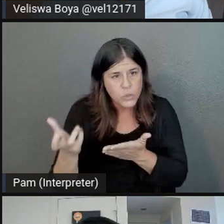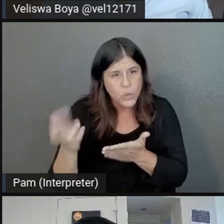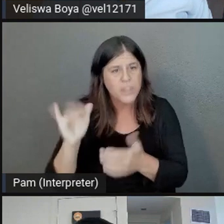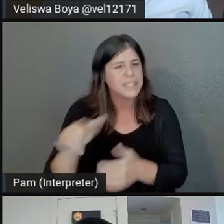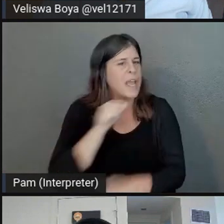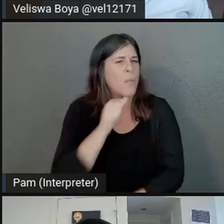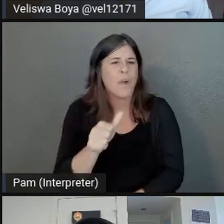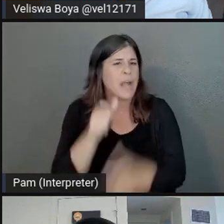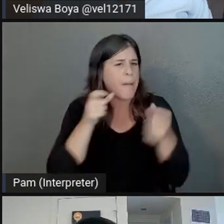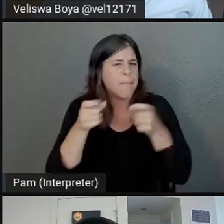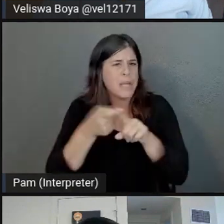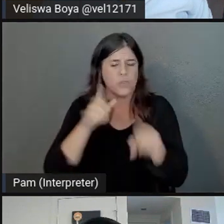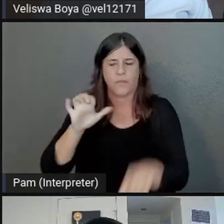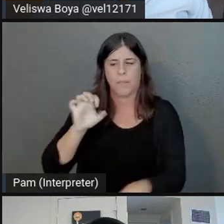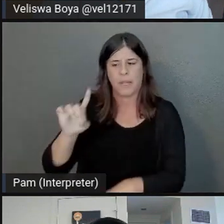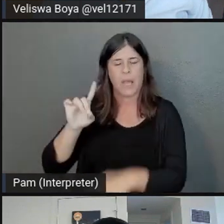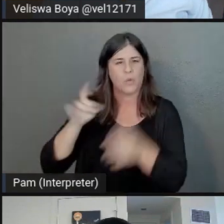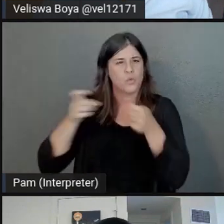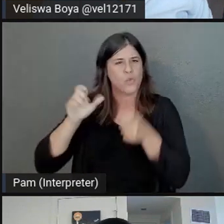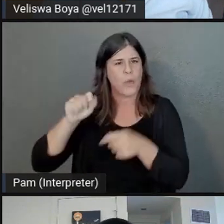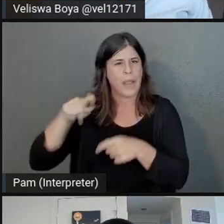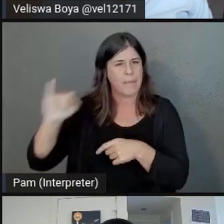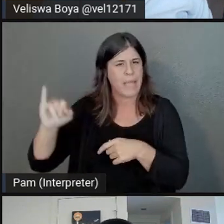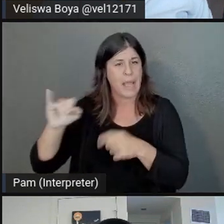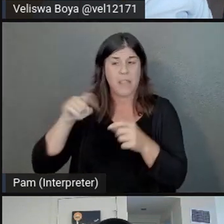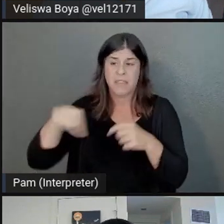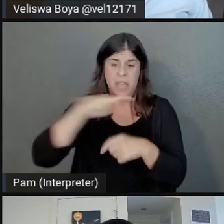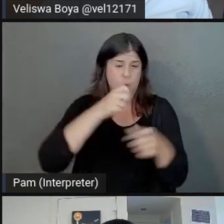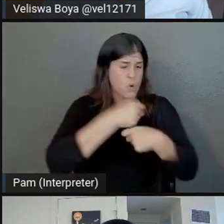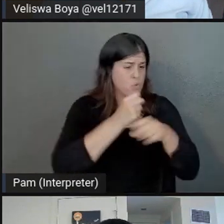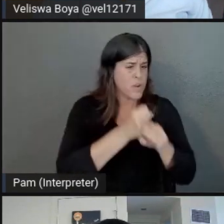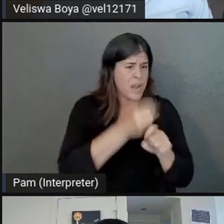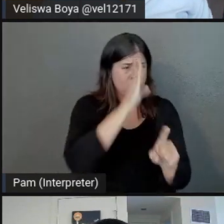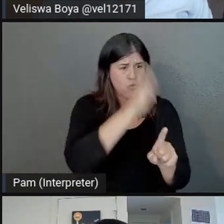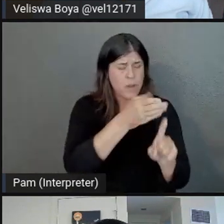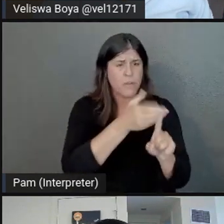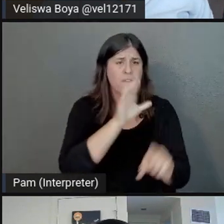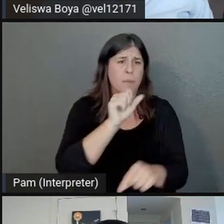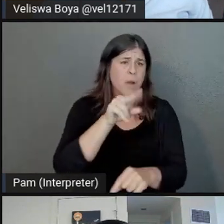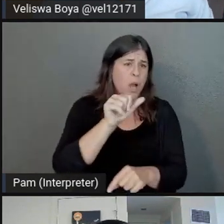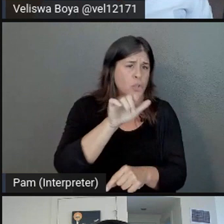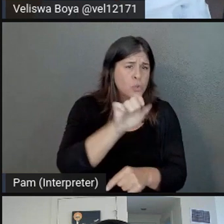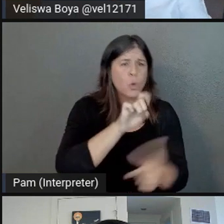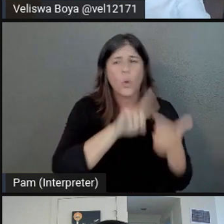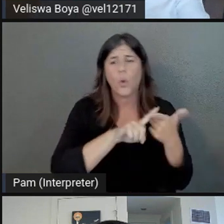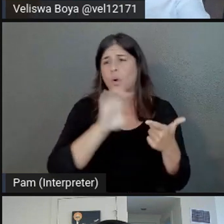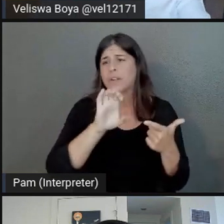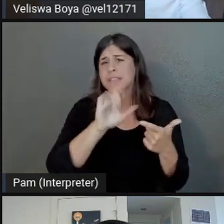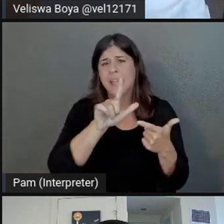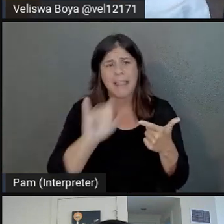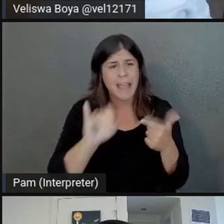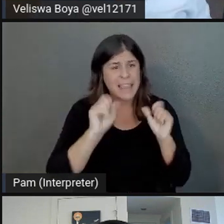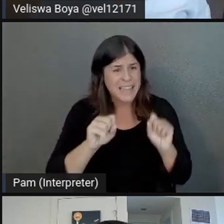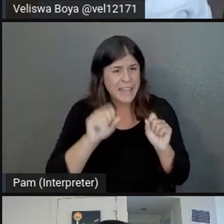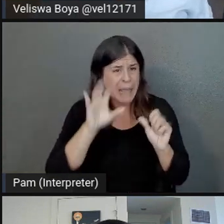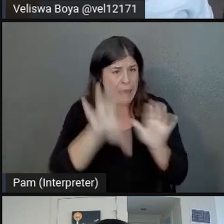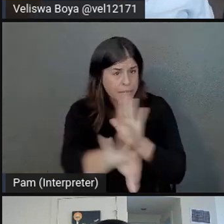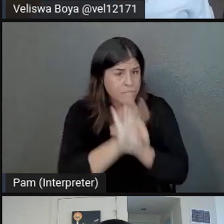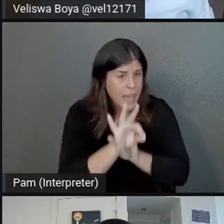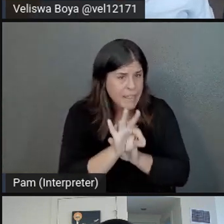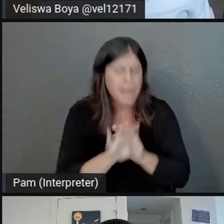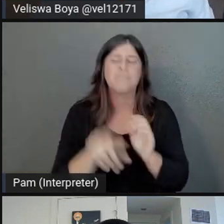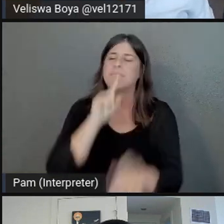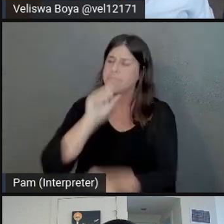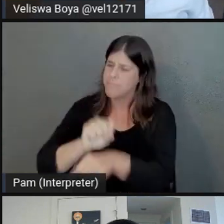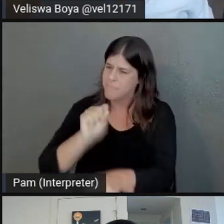not managed by Cloud Control API? They were either created directly from console or the CLI. Can I still discover them? Absolutely,